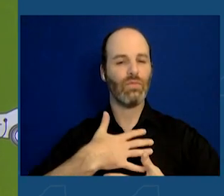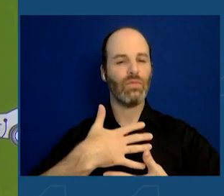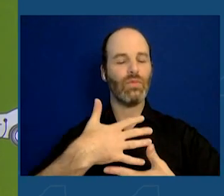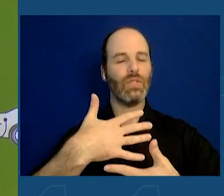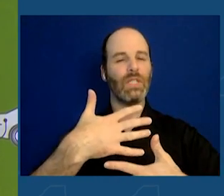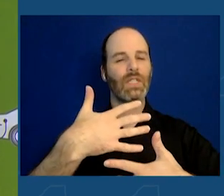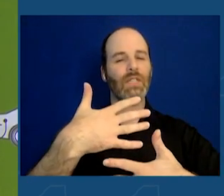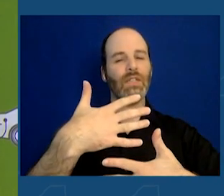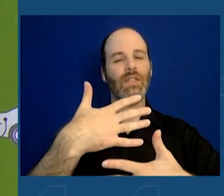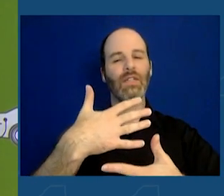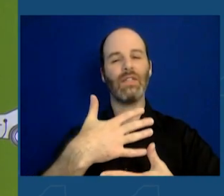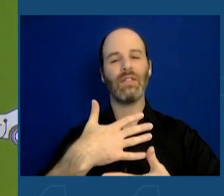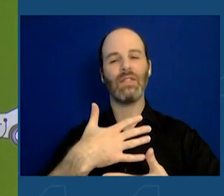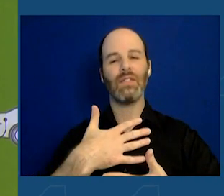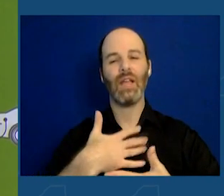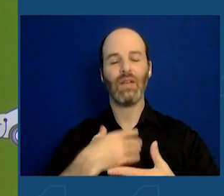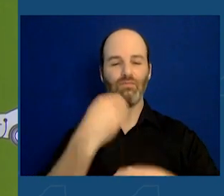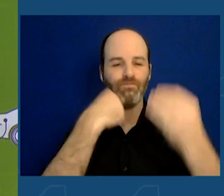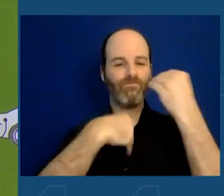and to nourish one's body.